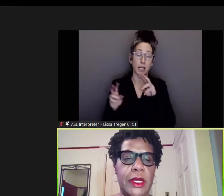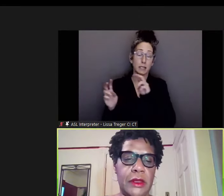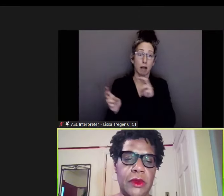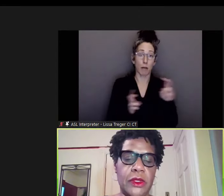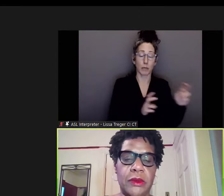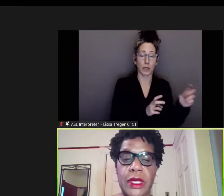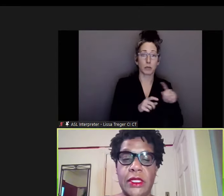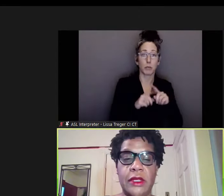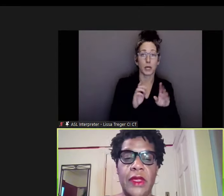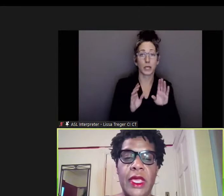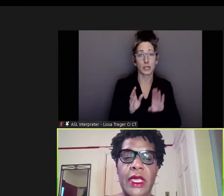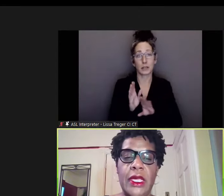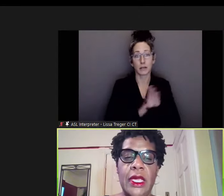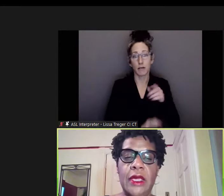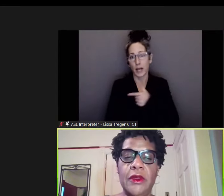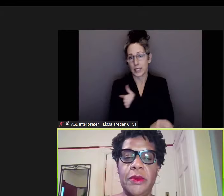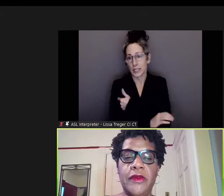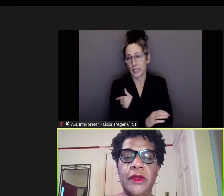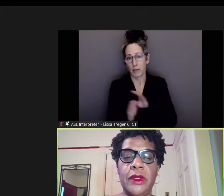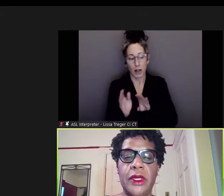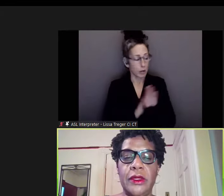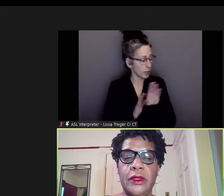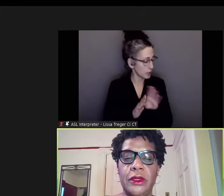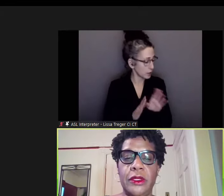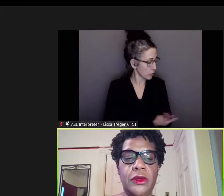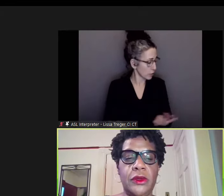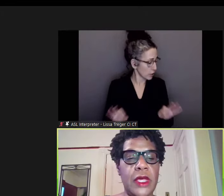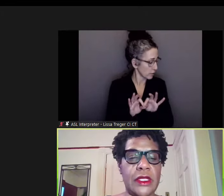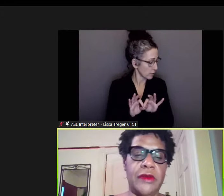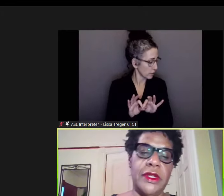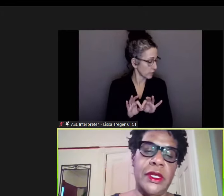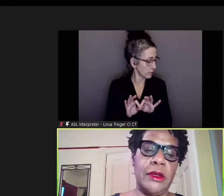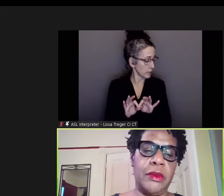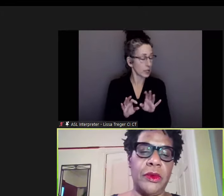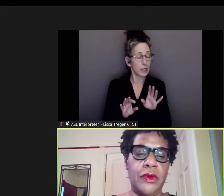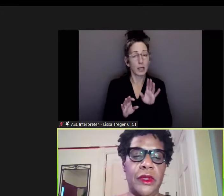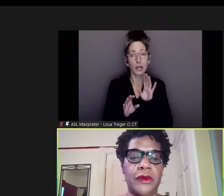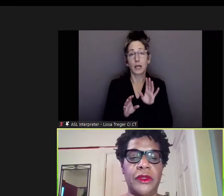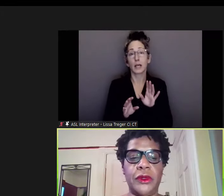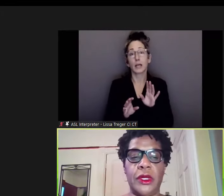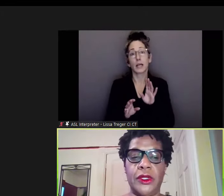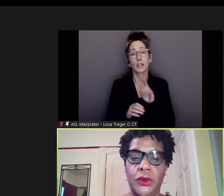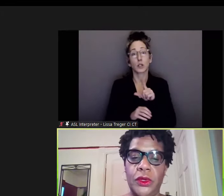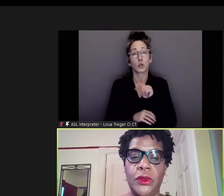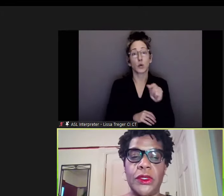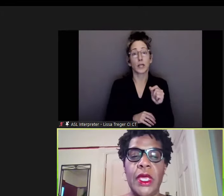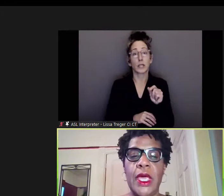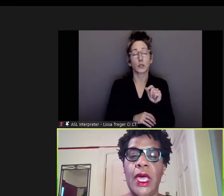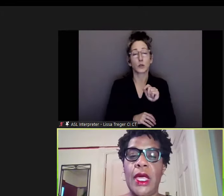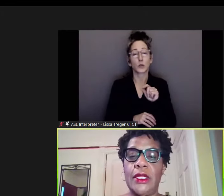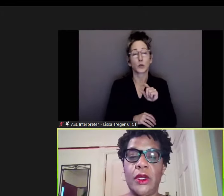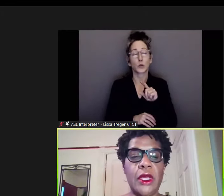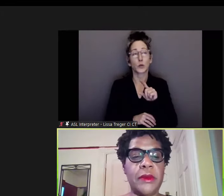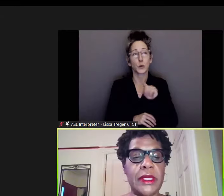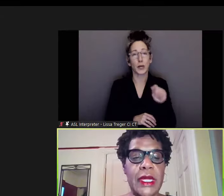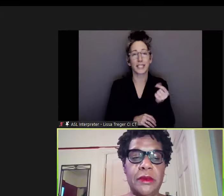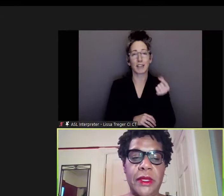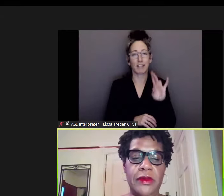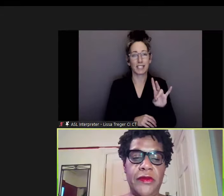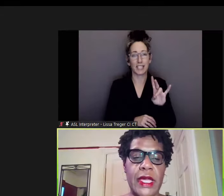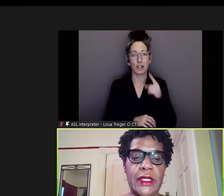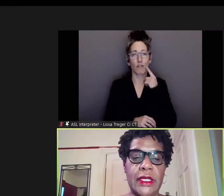vaccine development is most impressive. He was pivotal to the 2017 approval of a 2-dose